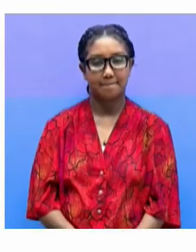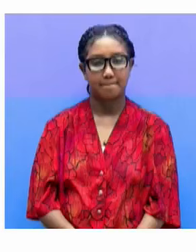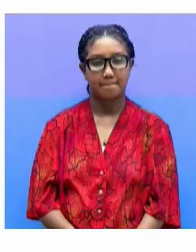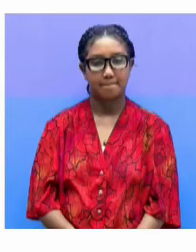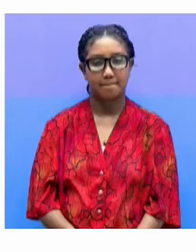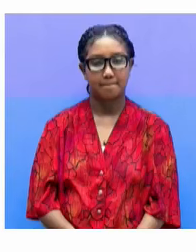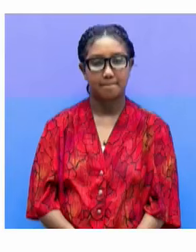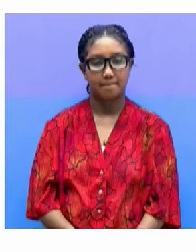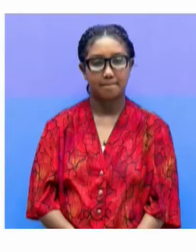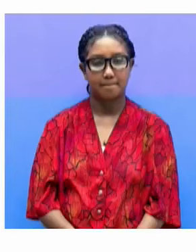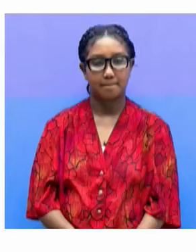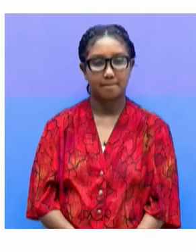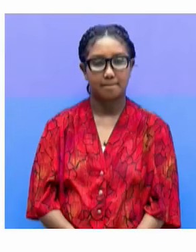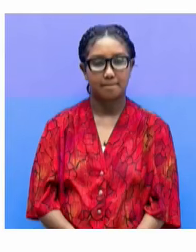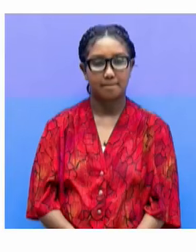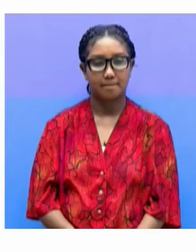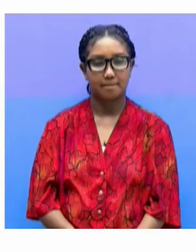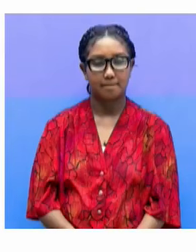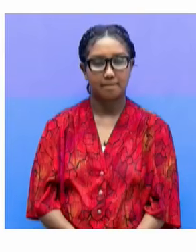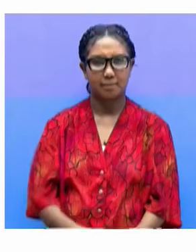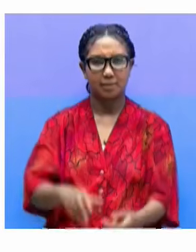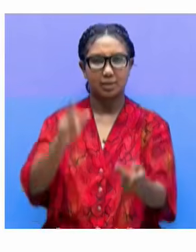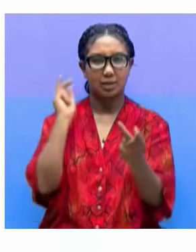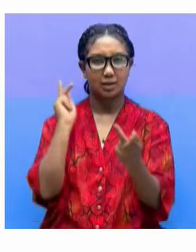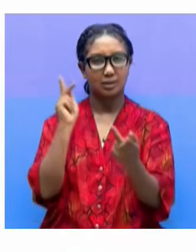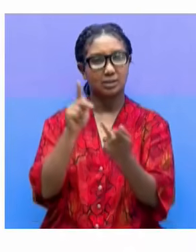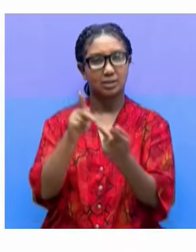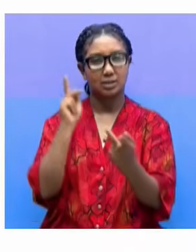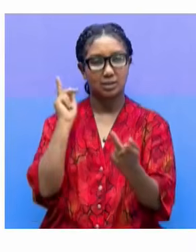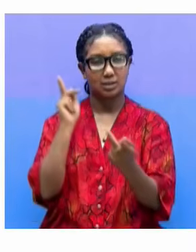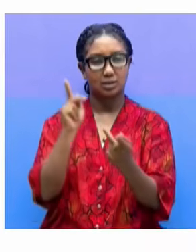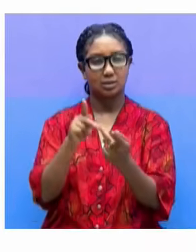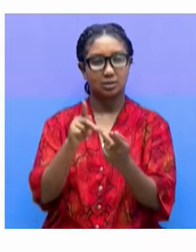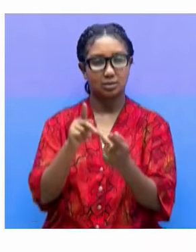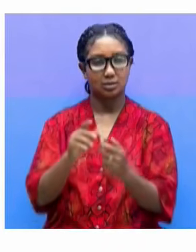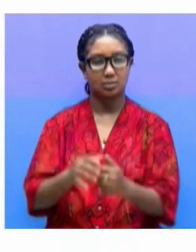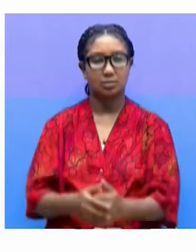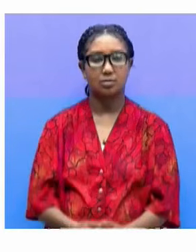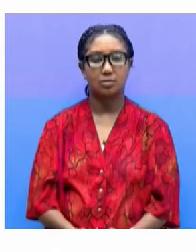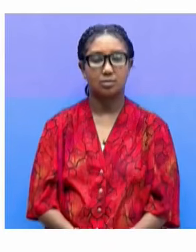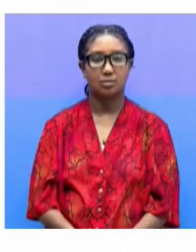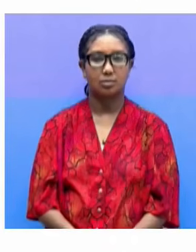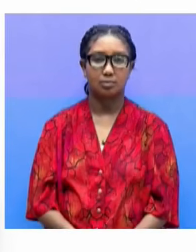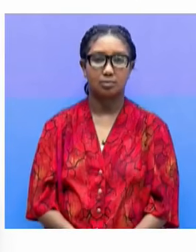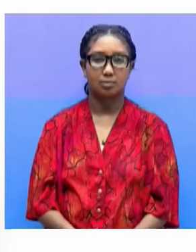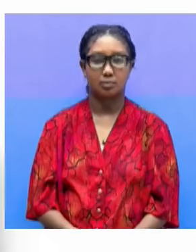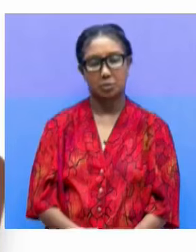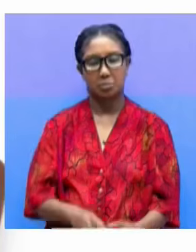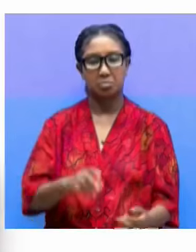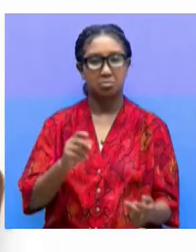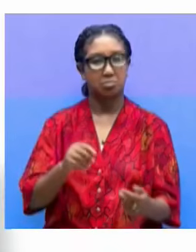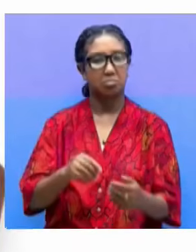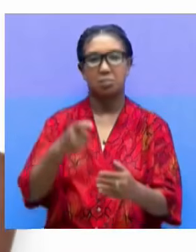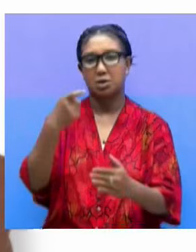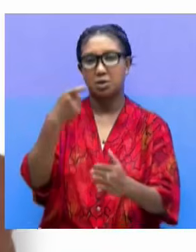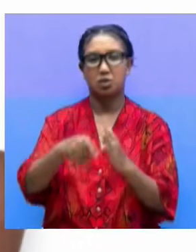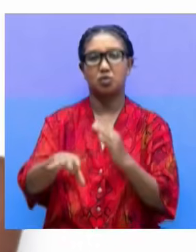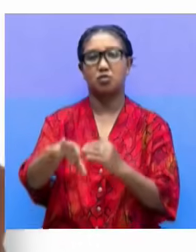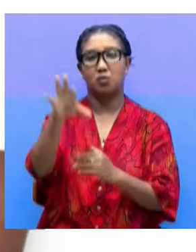okay, we blank, yes, score